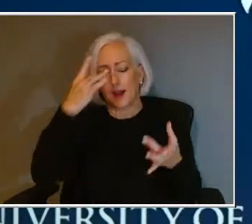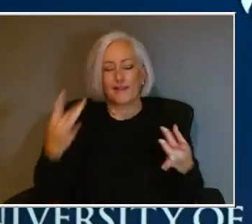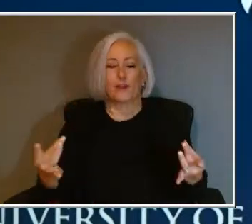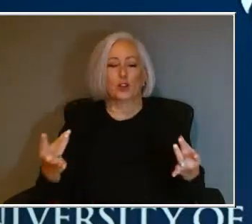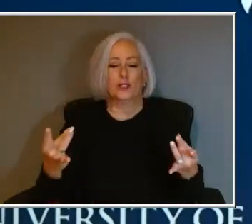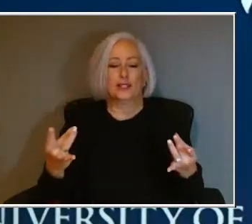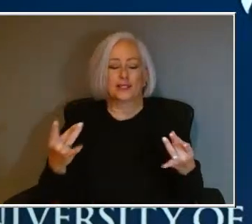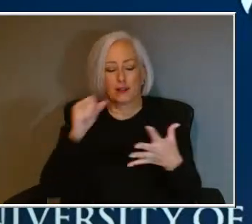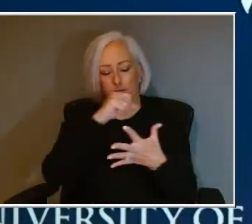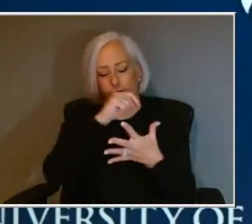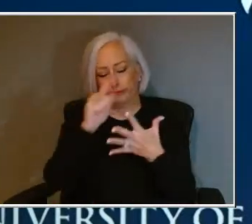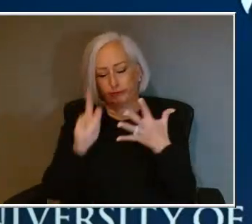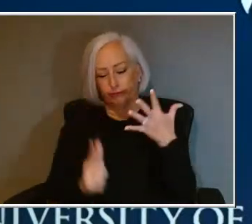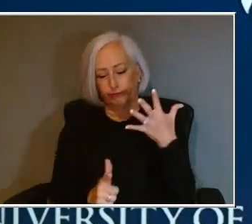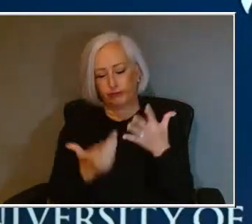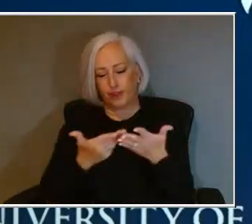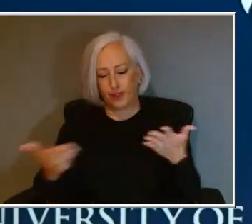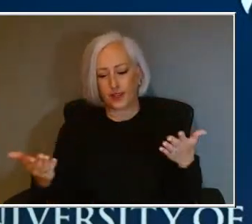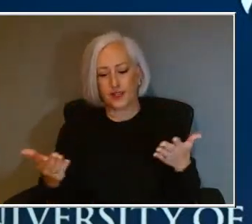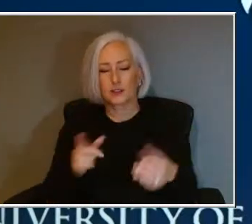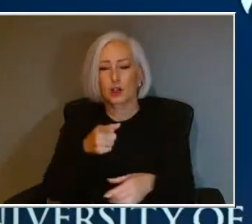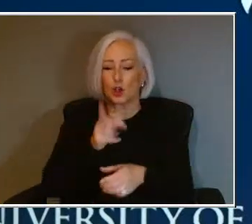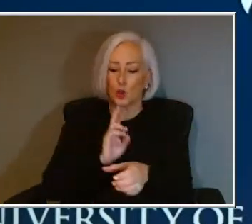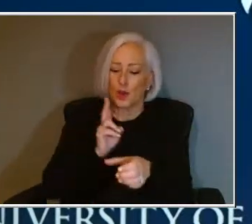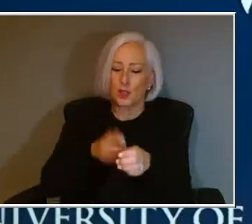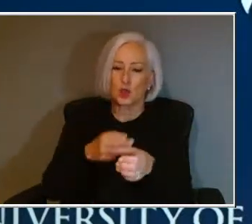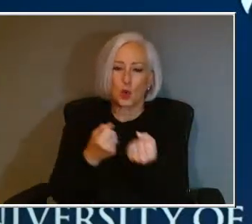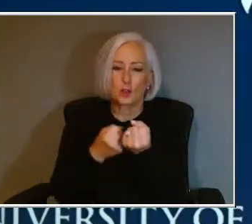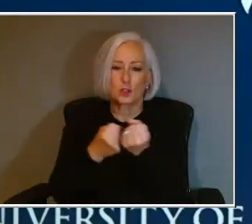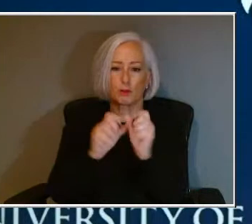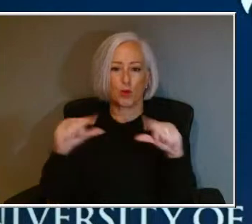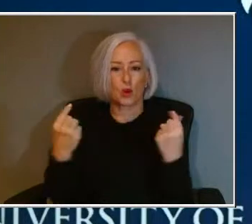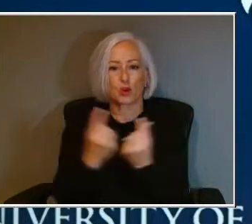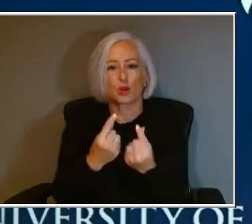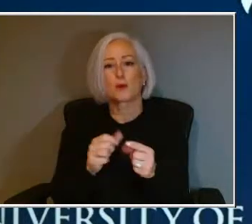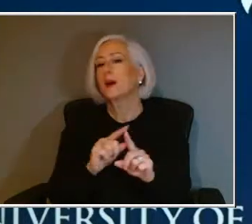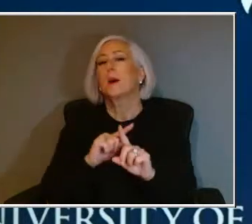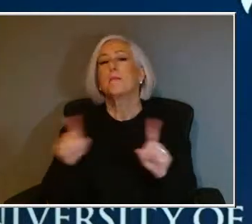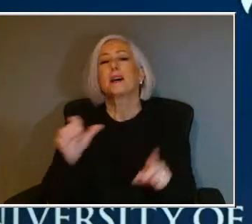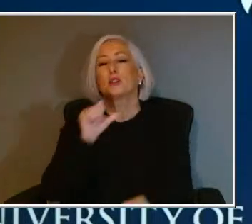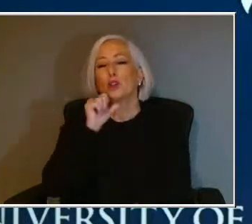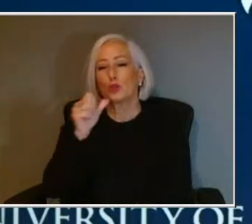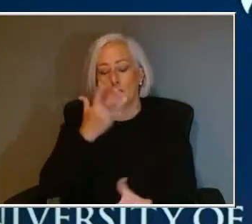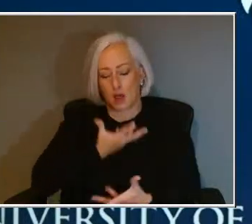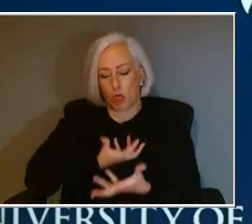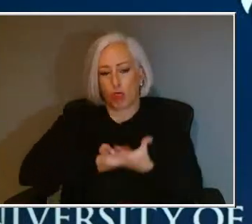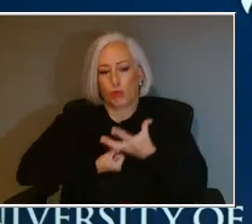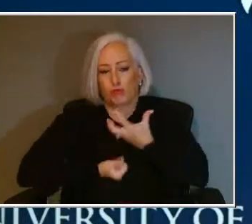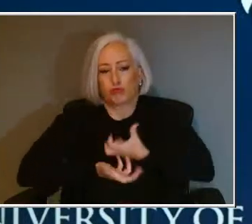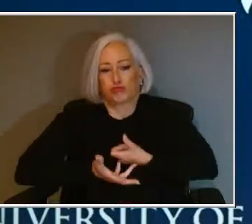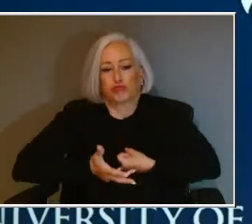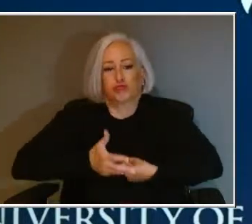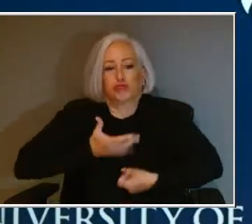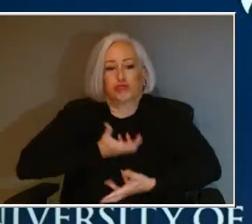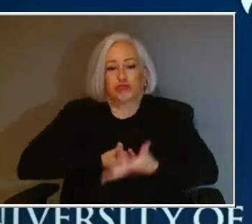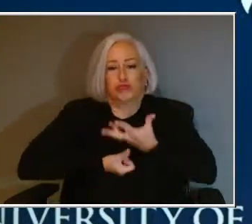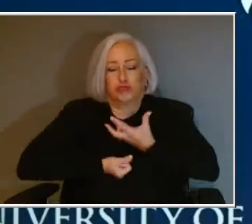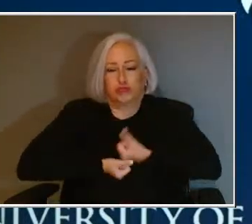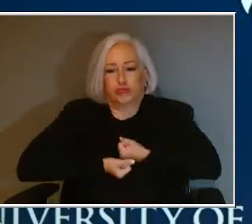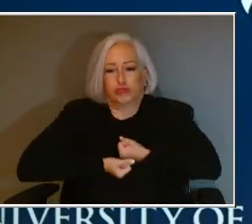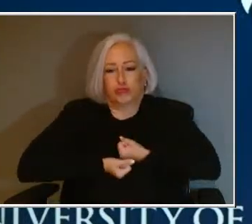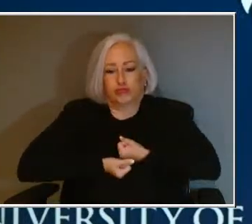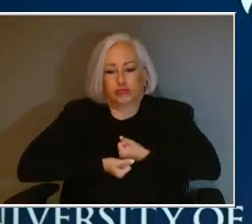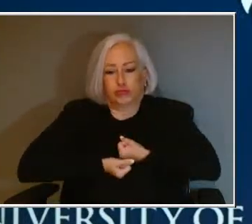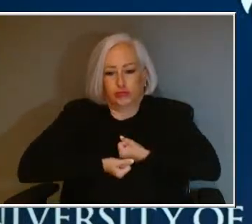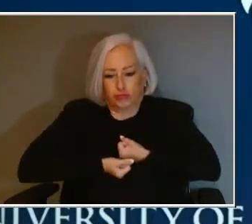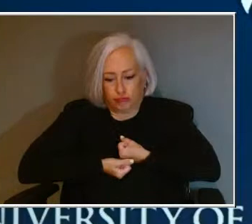can do. Join a support group. But do not encapsulate that emotional challenges